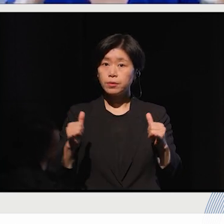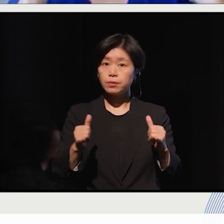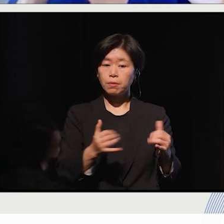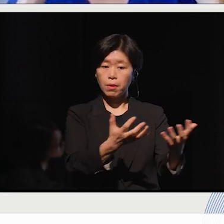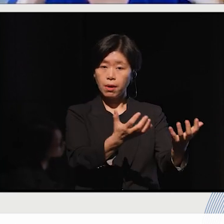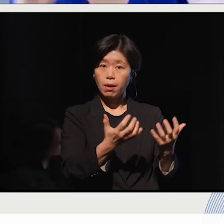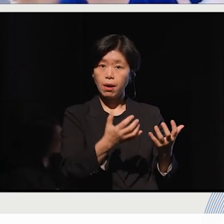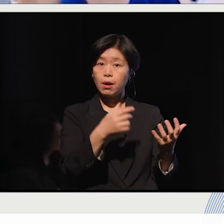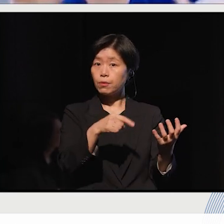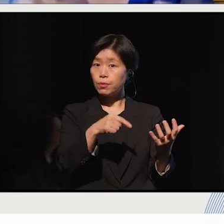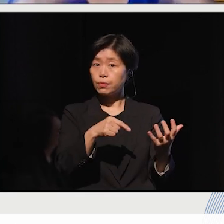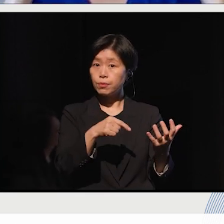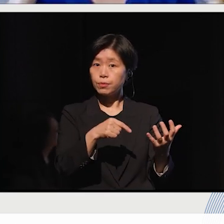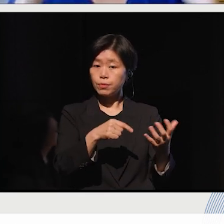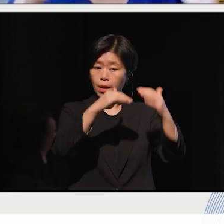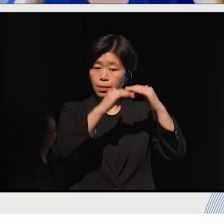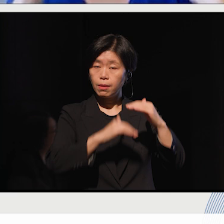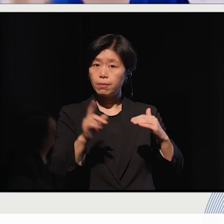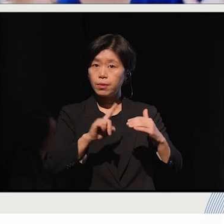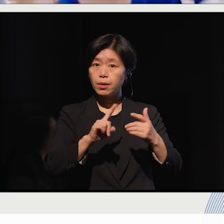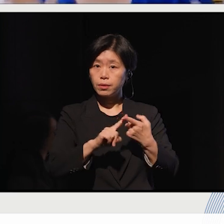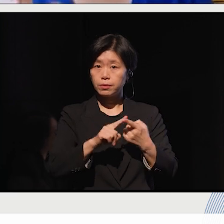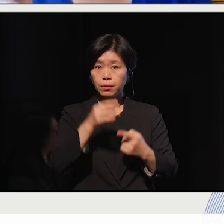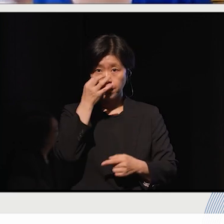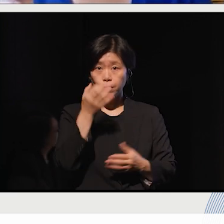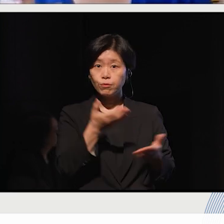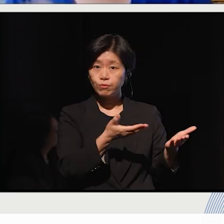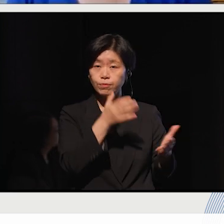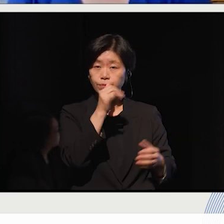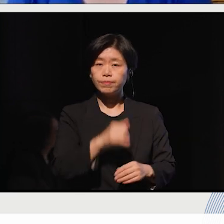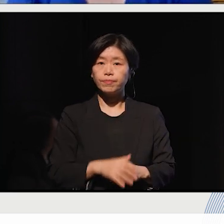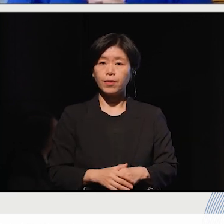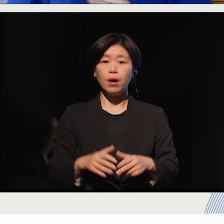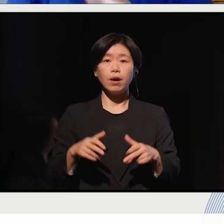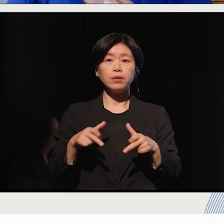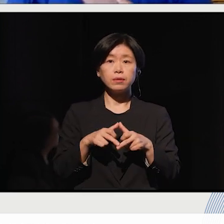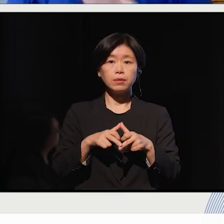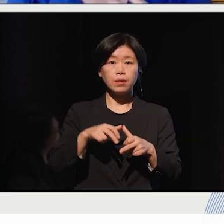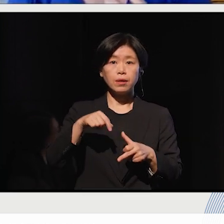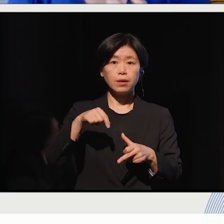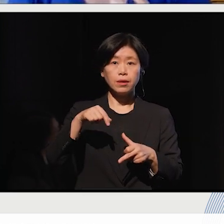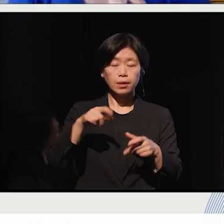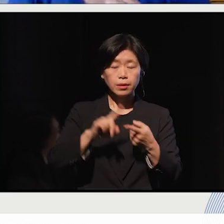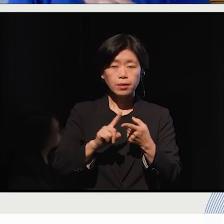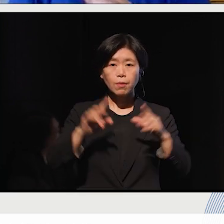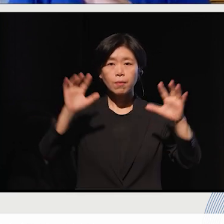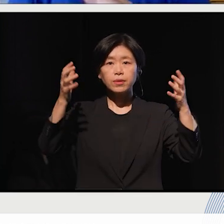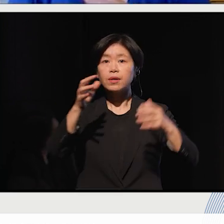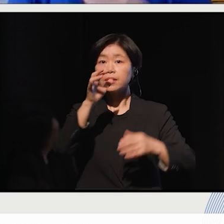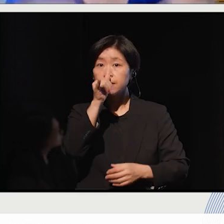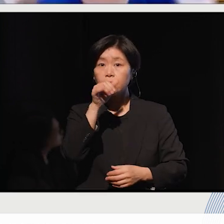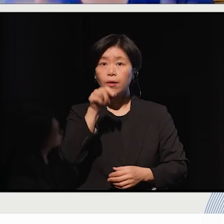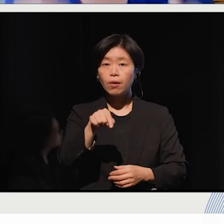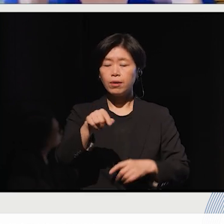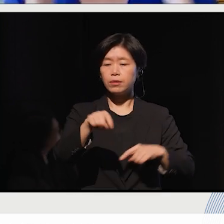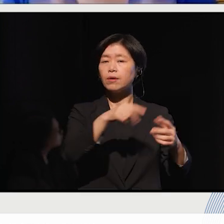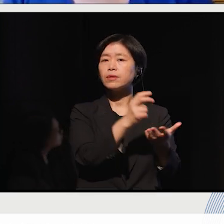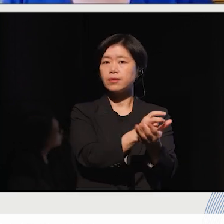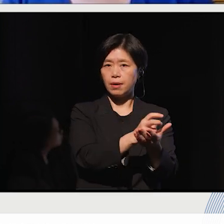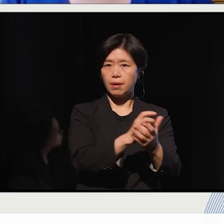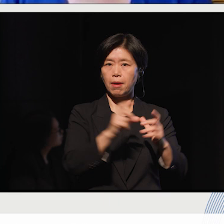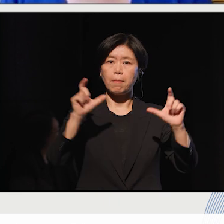Remember, that's our policy. That's our accessibility commitment. Accessibility, inclusion, and equity are at